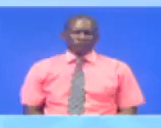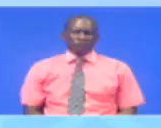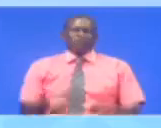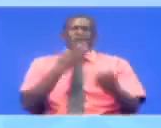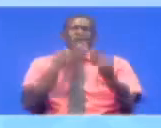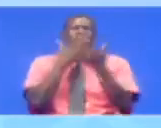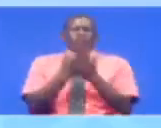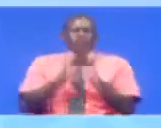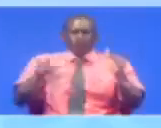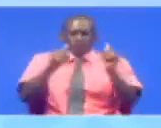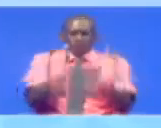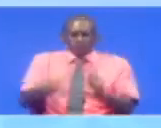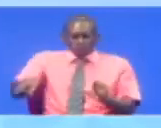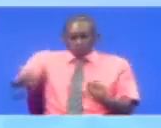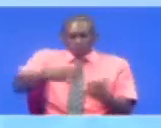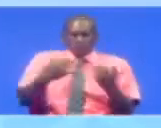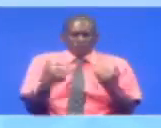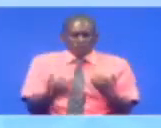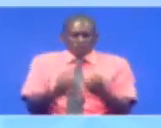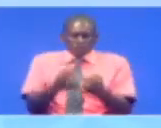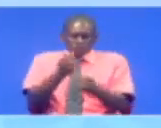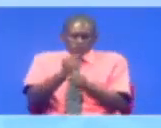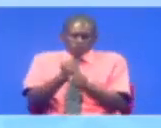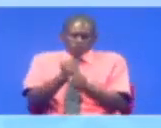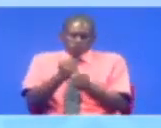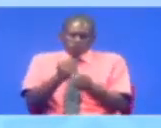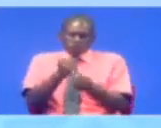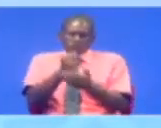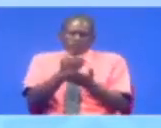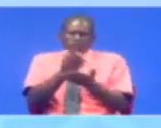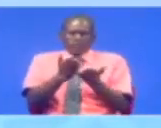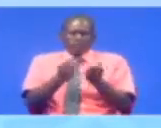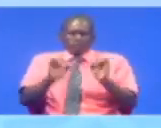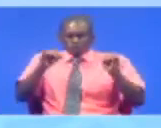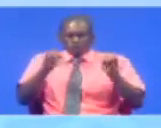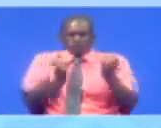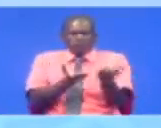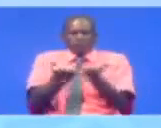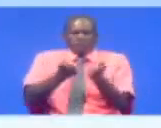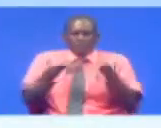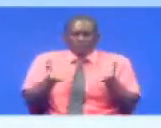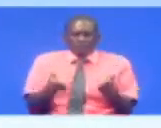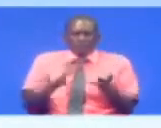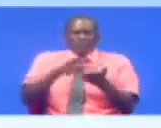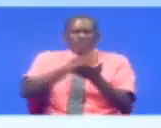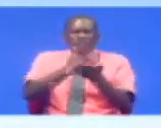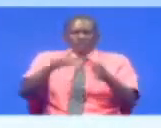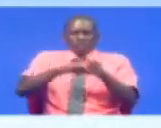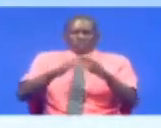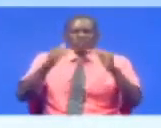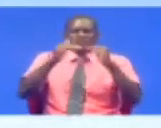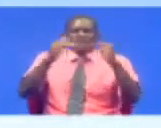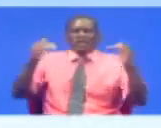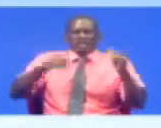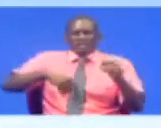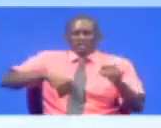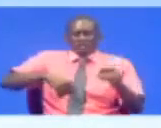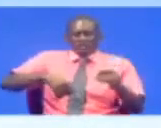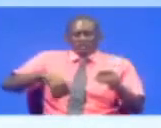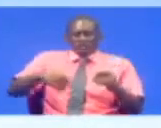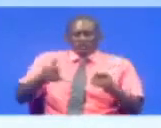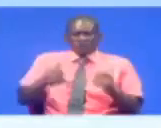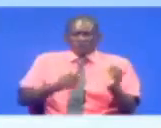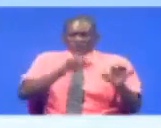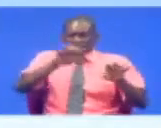Thank you for staying with us. Let's now take a look at some of the stories making headlines in the world of business. And shareholders of Equity saw their market wealth plunge